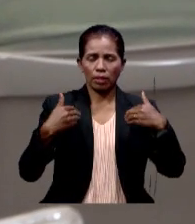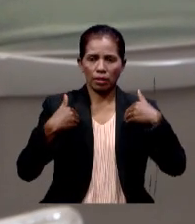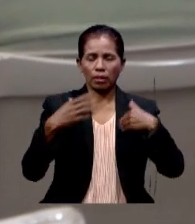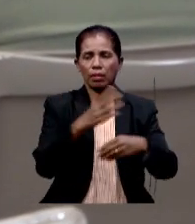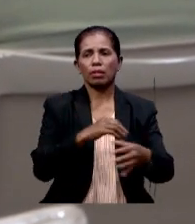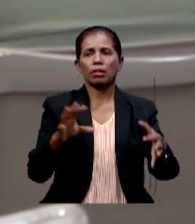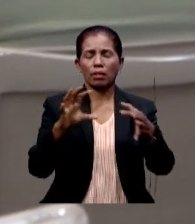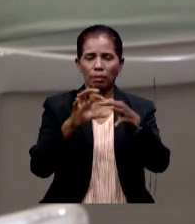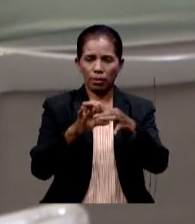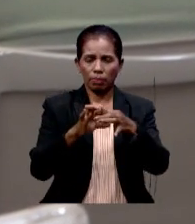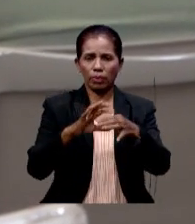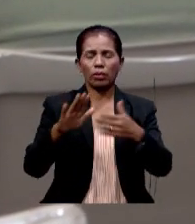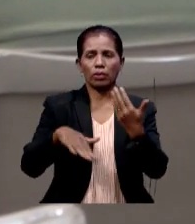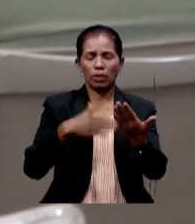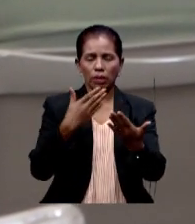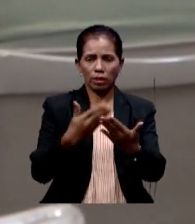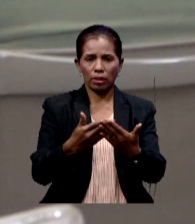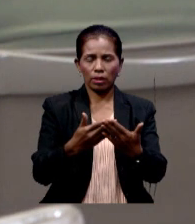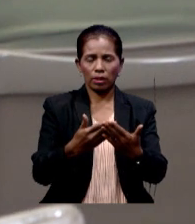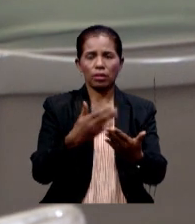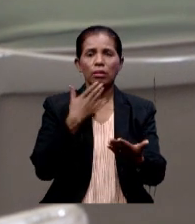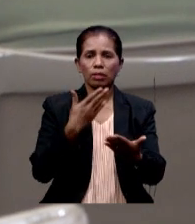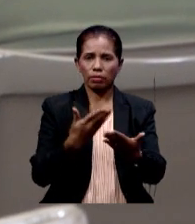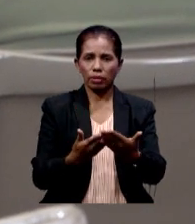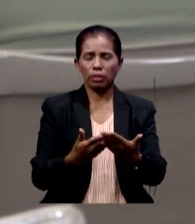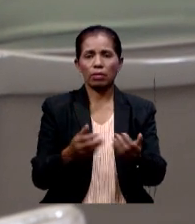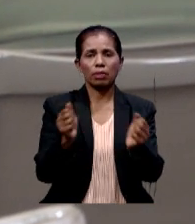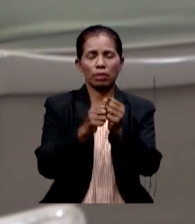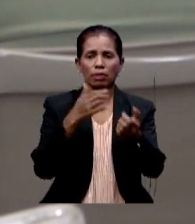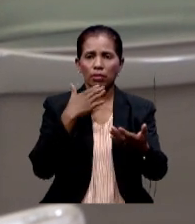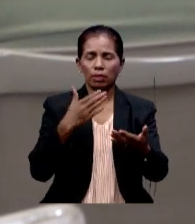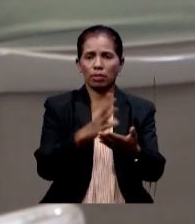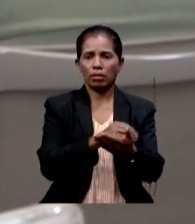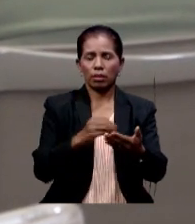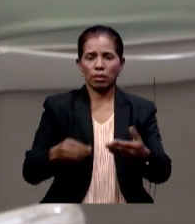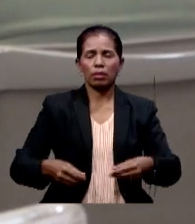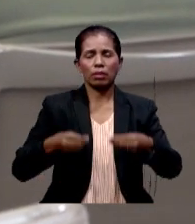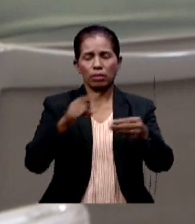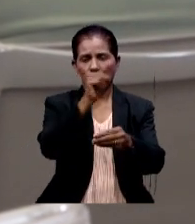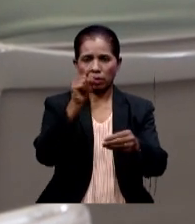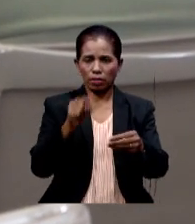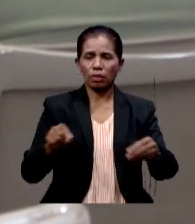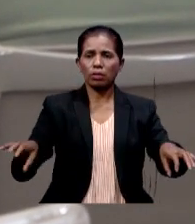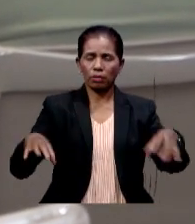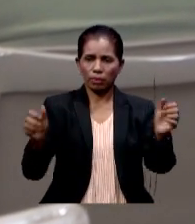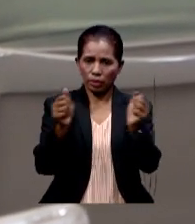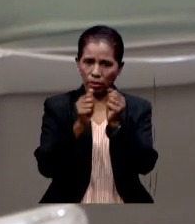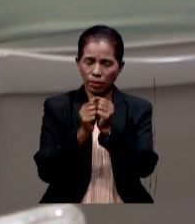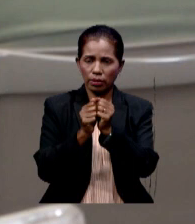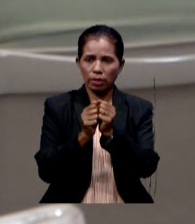members bilateral and multilateral, answering questions and